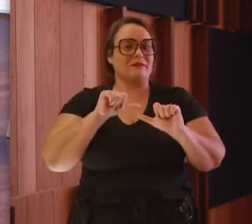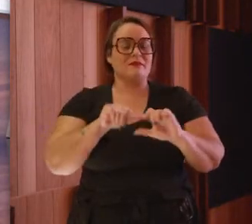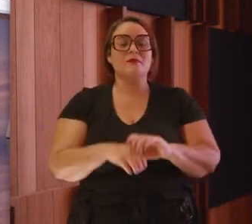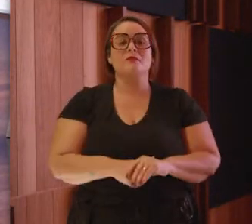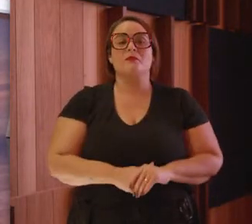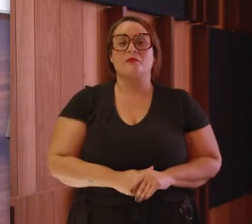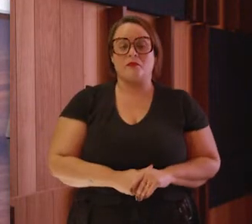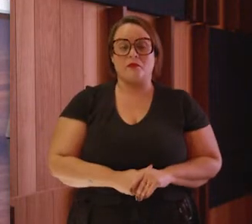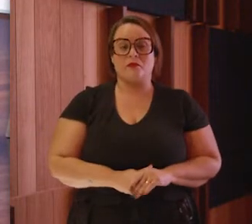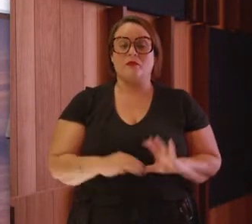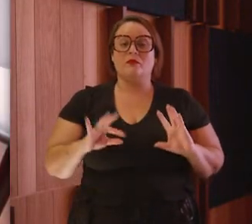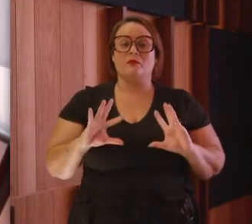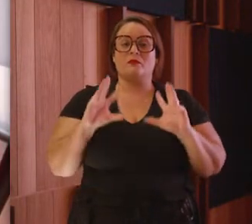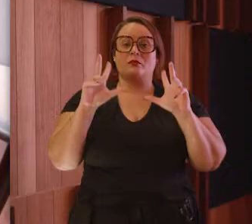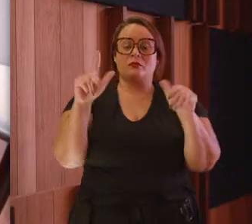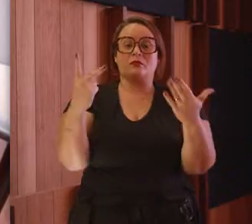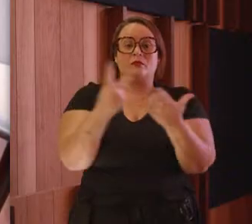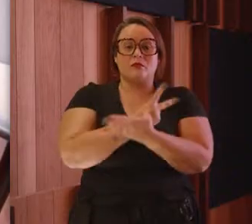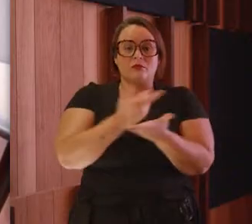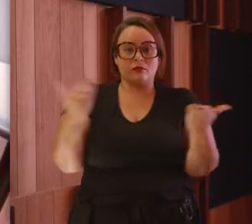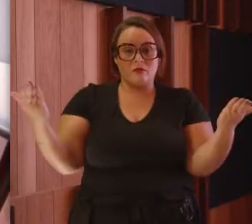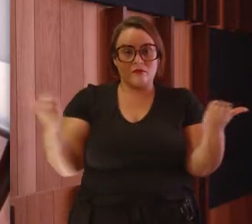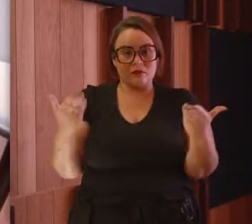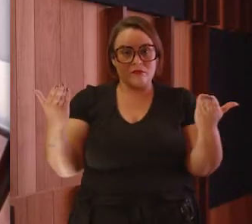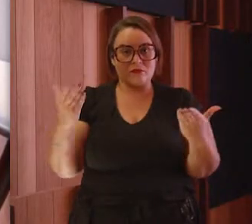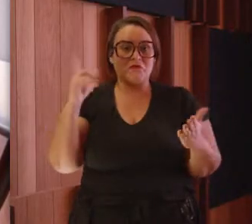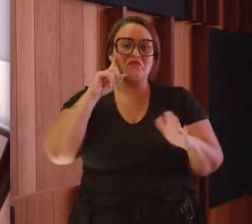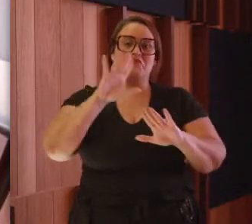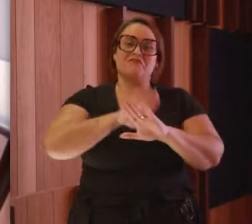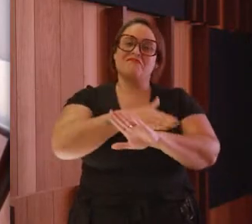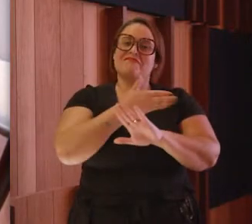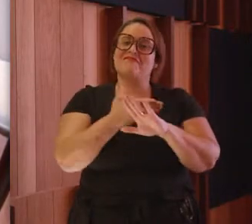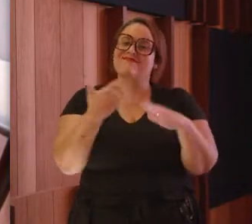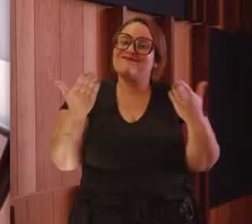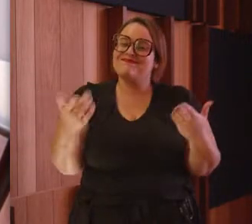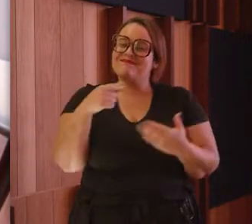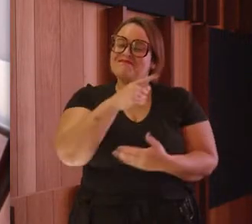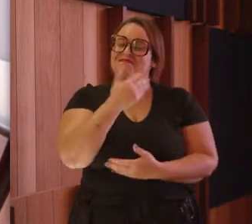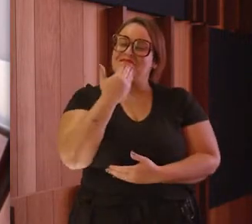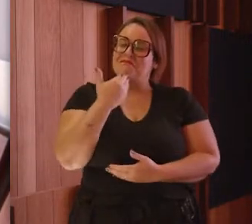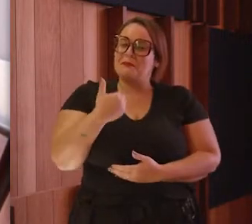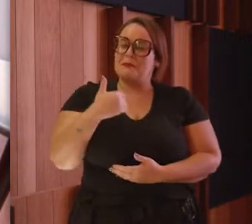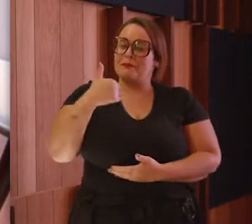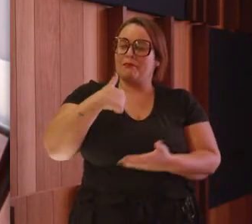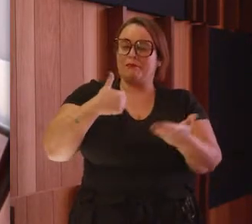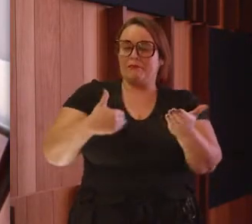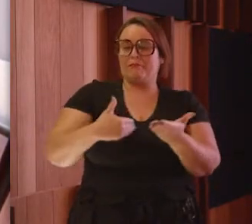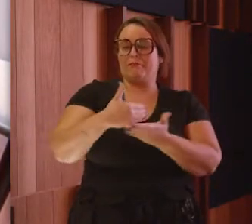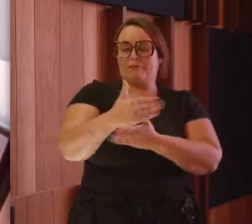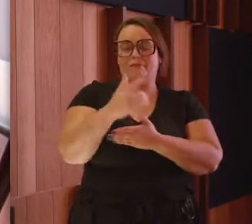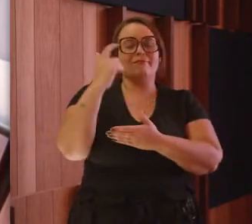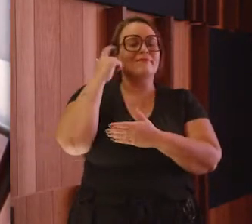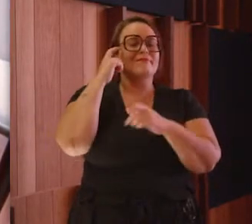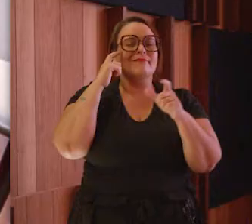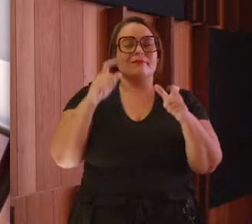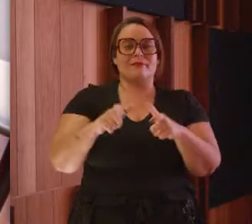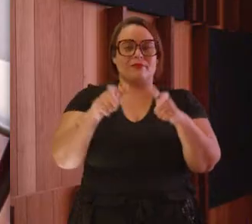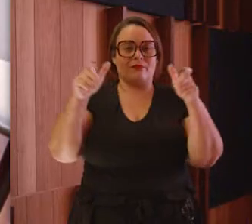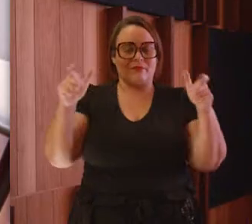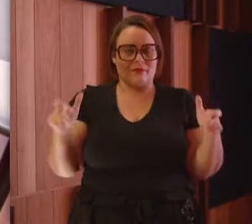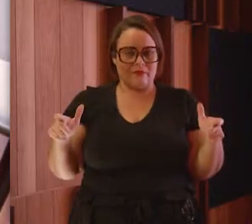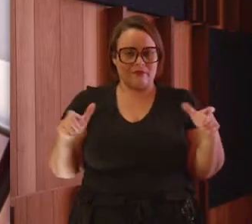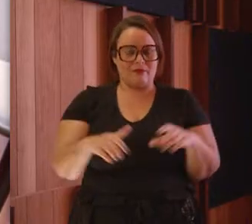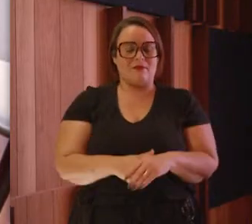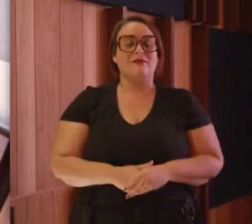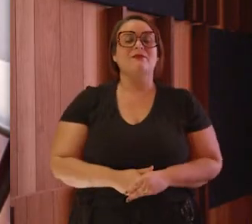day. So Durval asked me to start at a really macro level on the big trends globally. Transfer pricing,